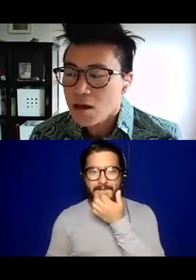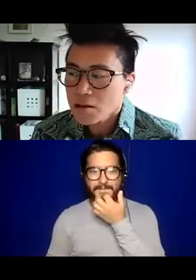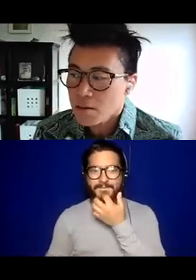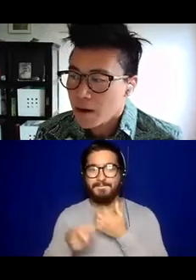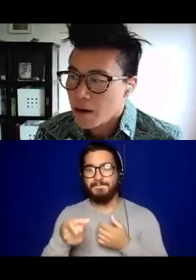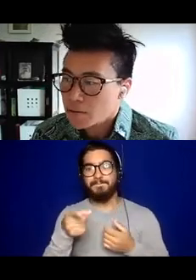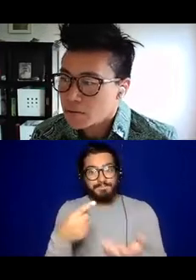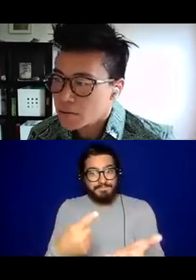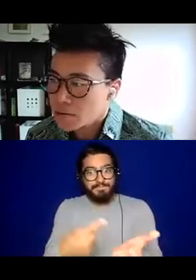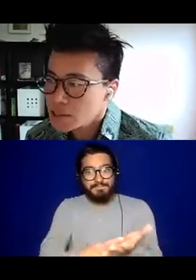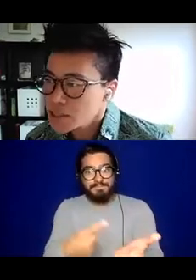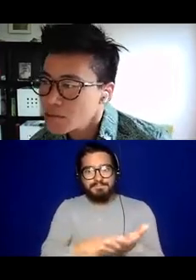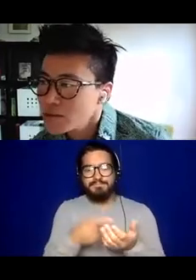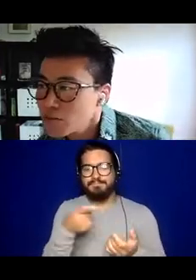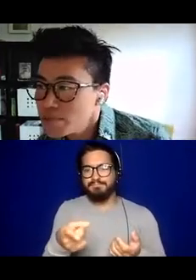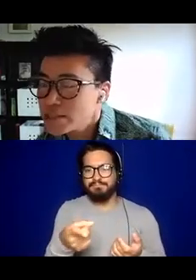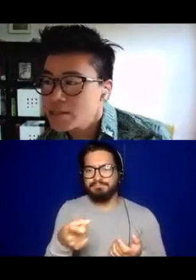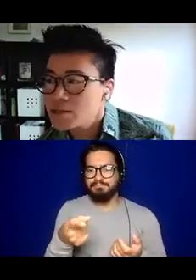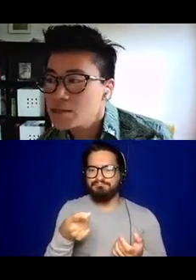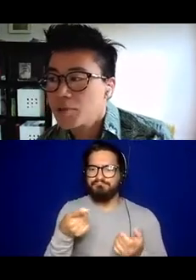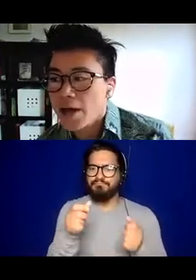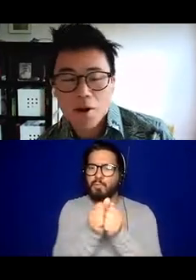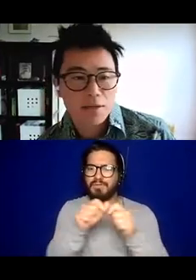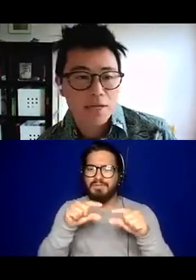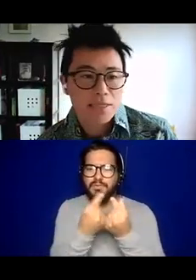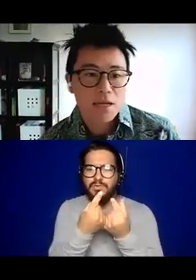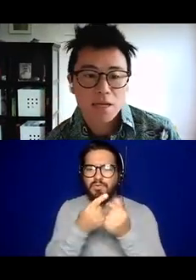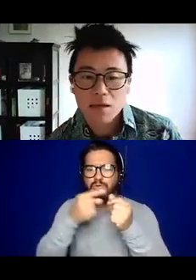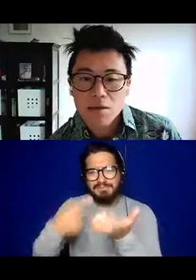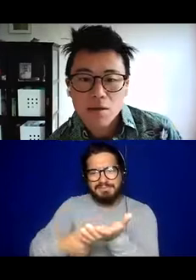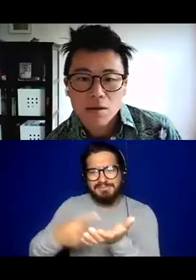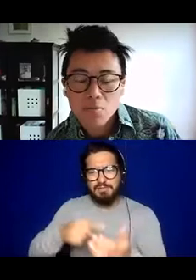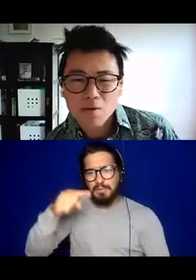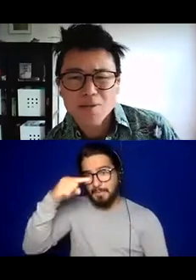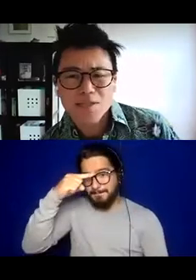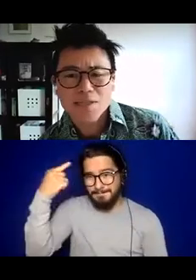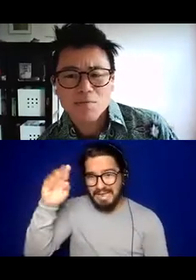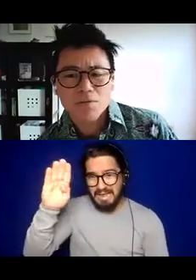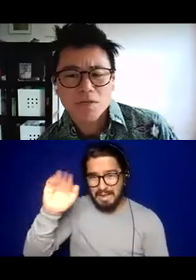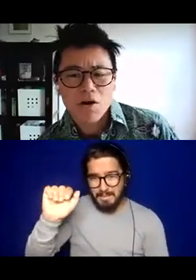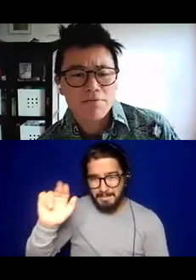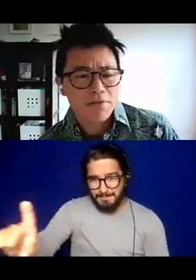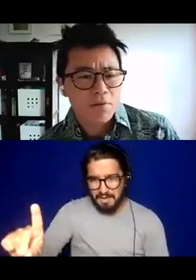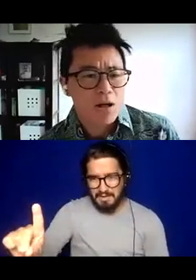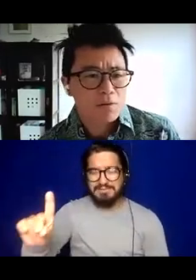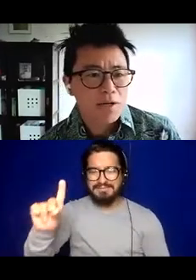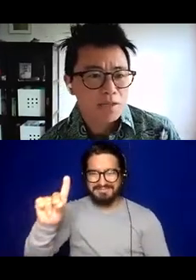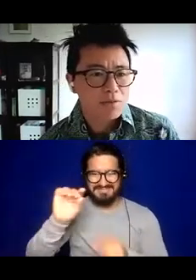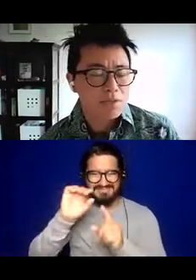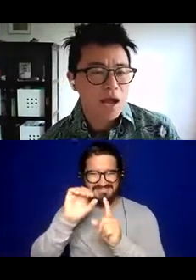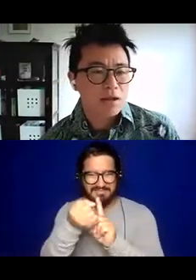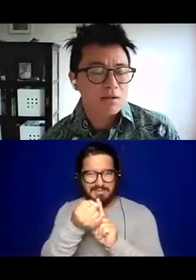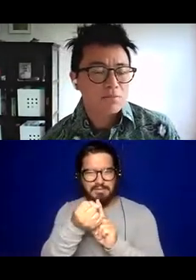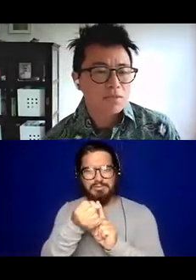Let's talk with the group that did the Blackbaud case study. What was easy and what was hard for you all, and what did